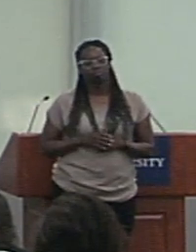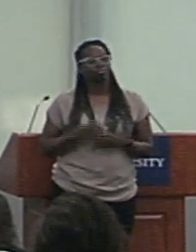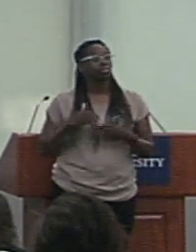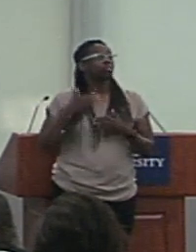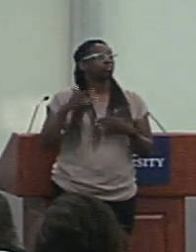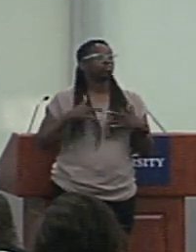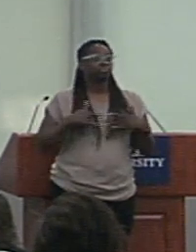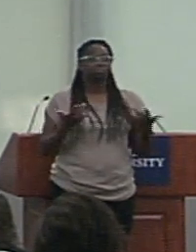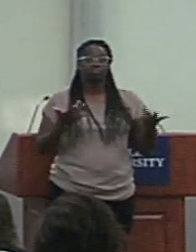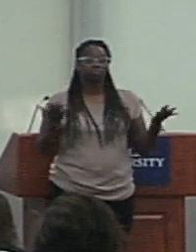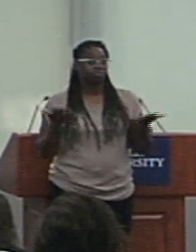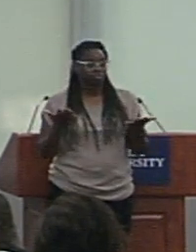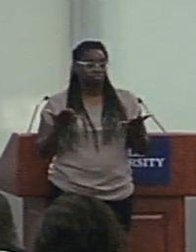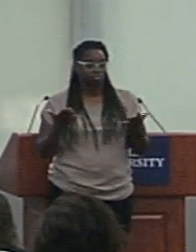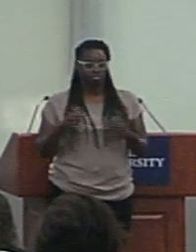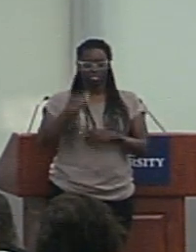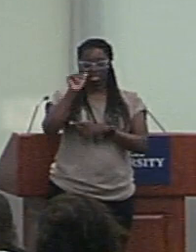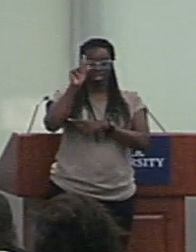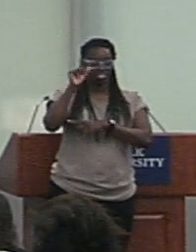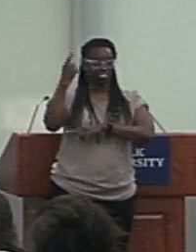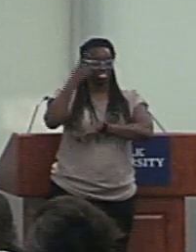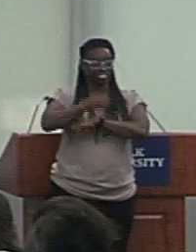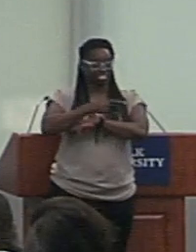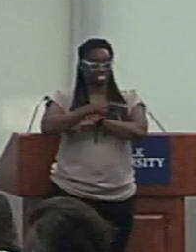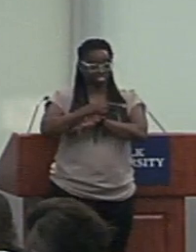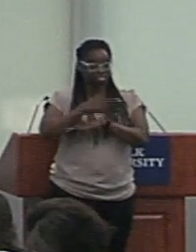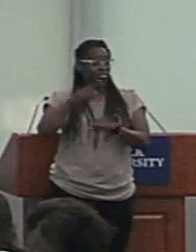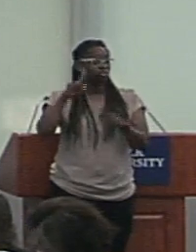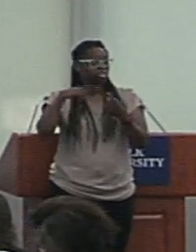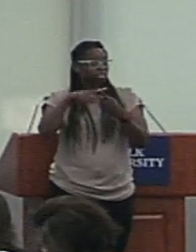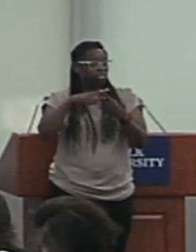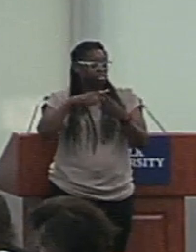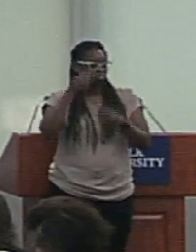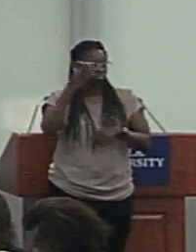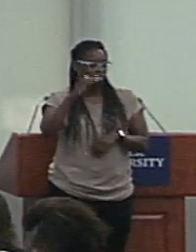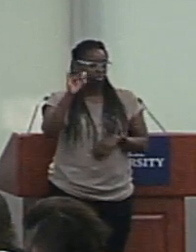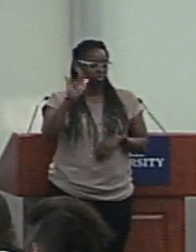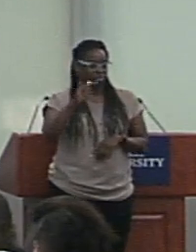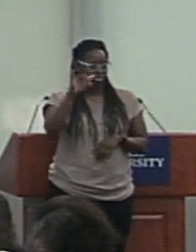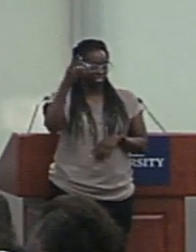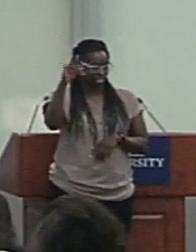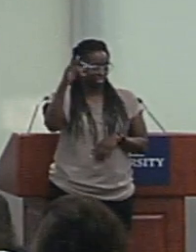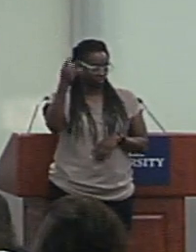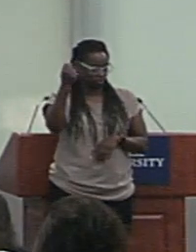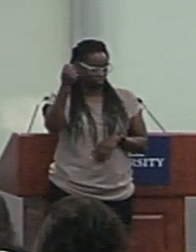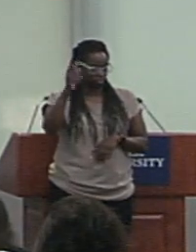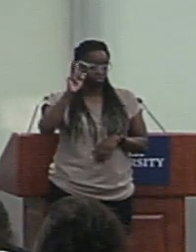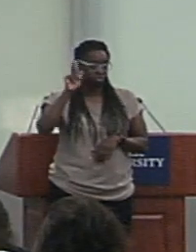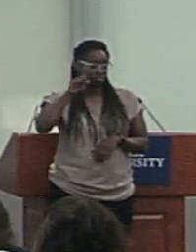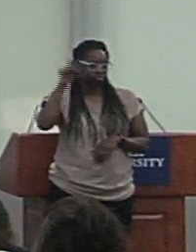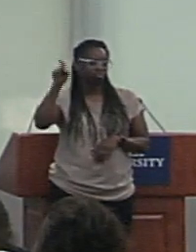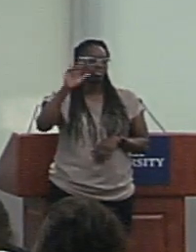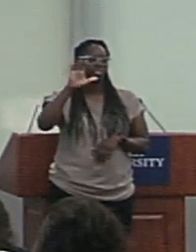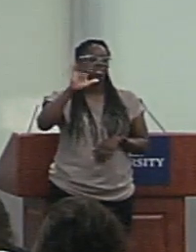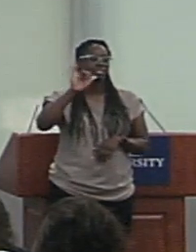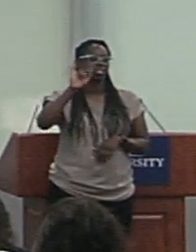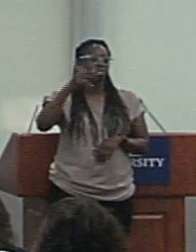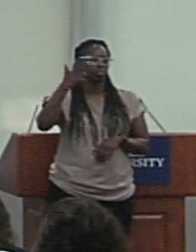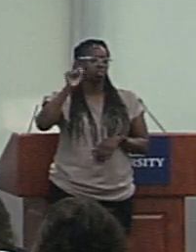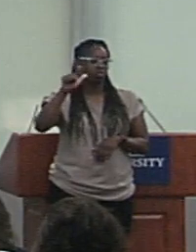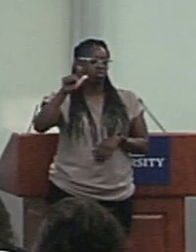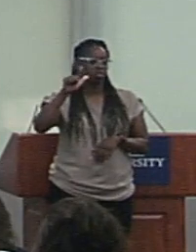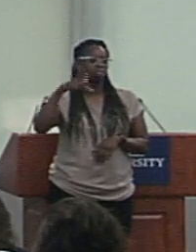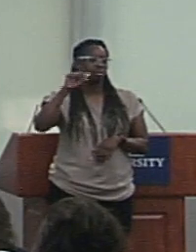be on Tuesday, July 18th, on the newly renovated City Hall Plaza. So we welcome you all to attend. We'll have information tables from